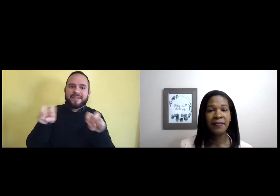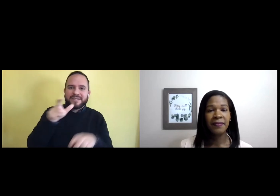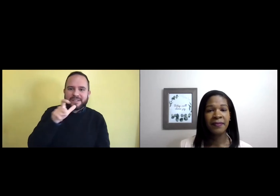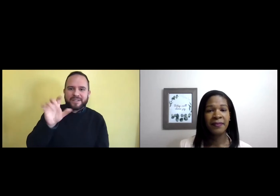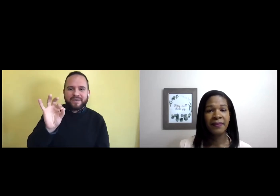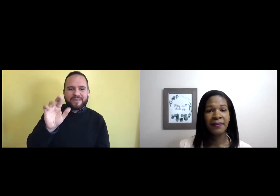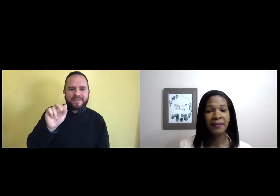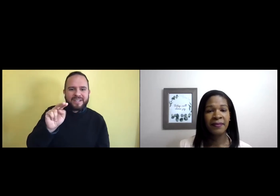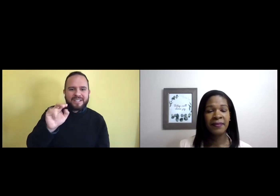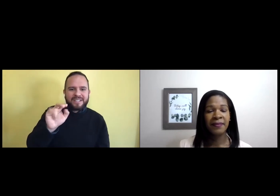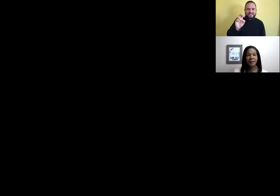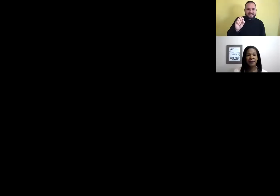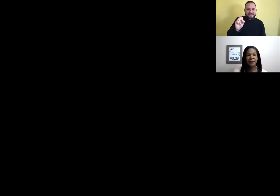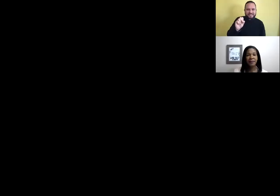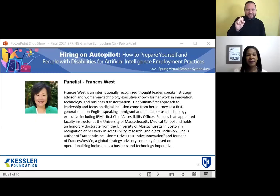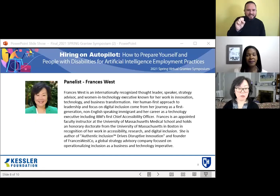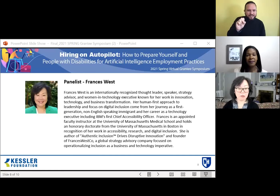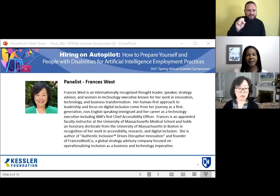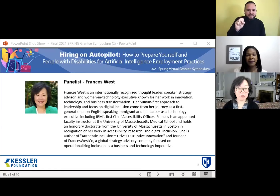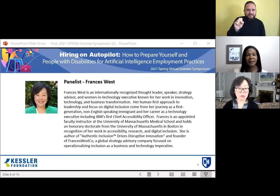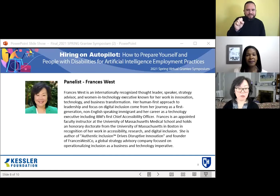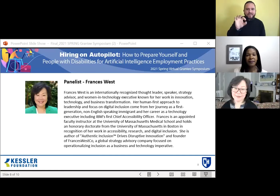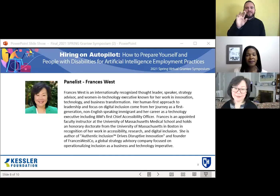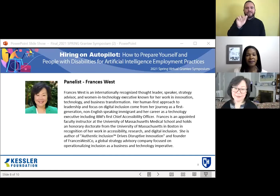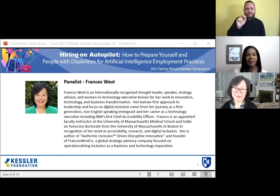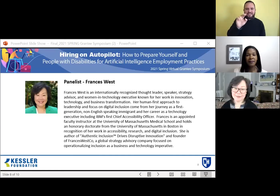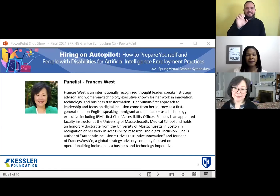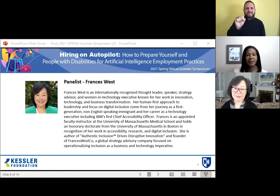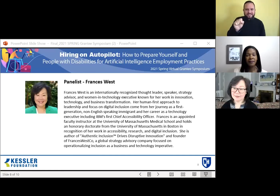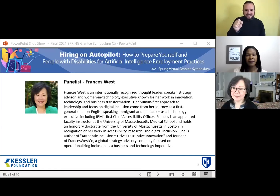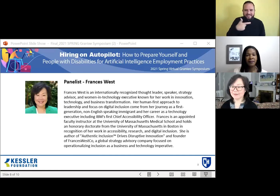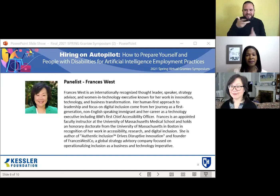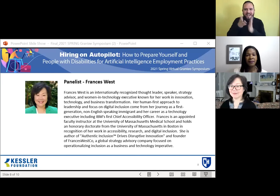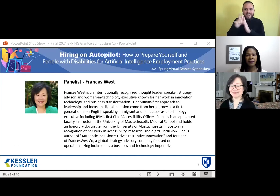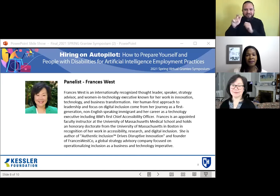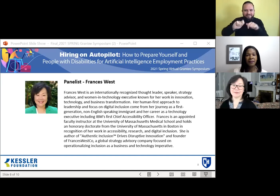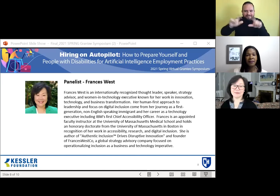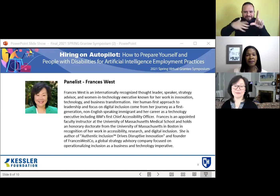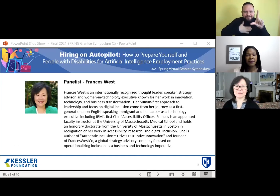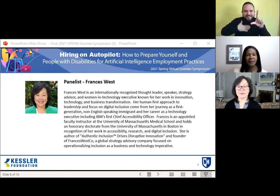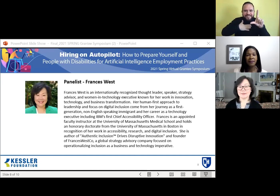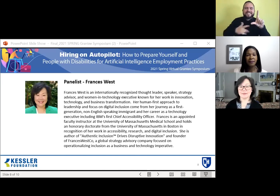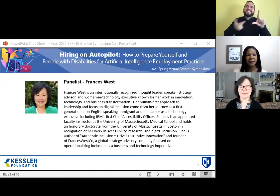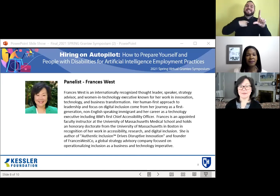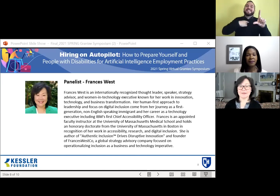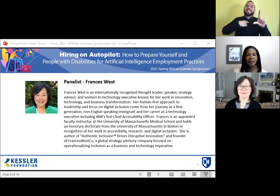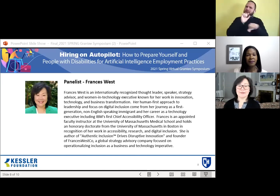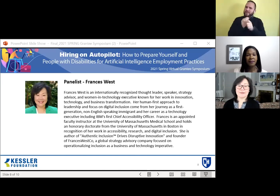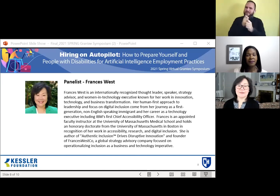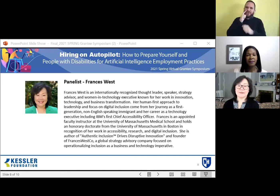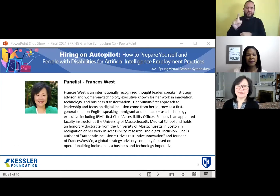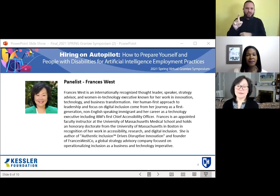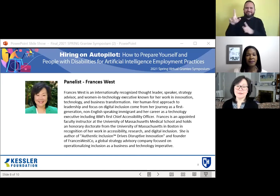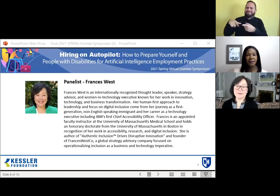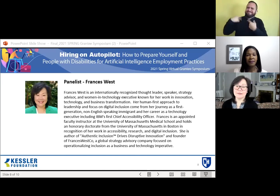West, and we'll ask Frances to turn on her camera. I'm very proud to have worked for Frances West for a long